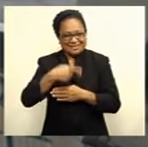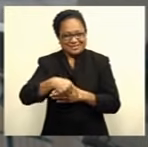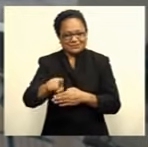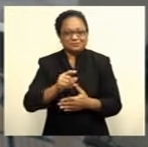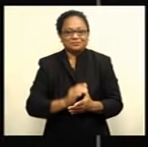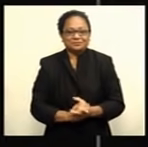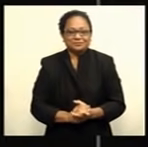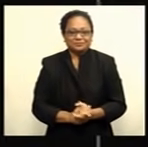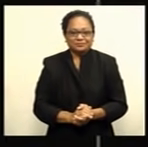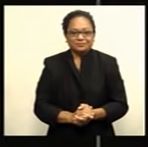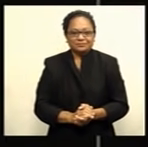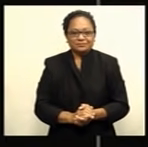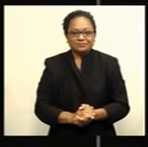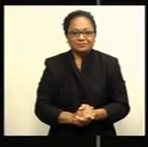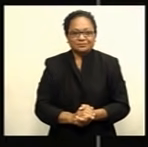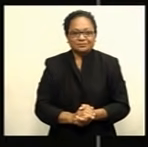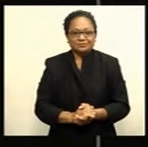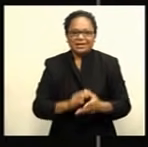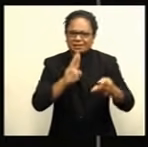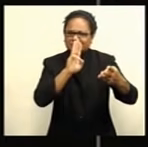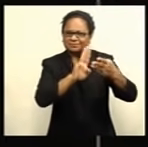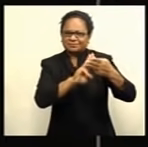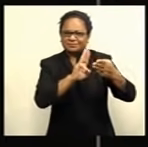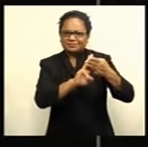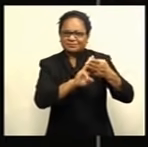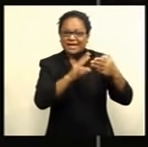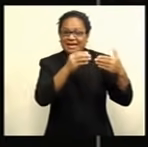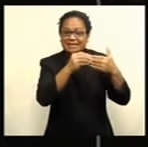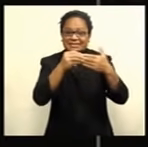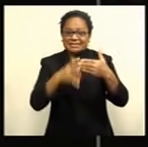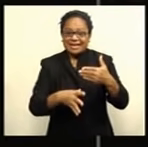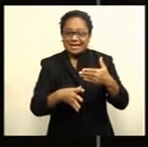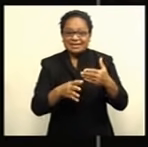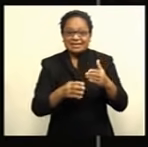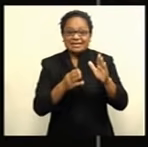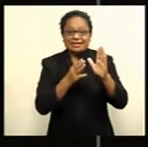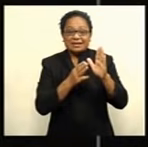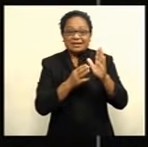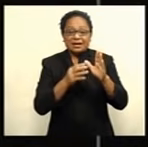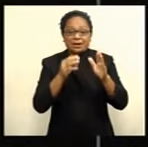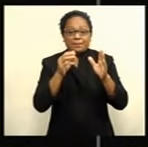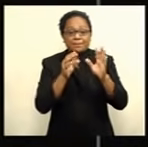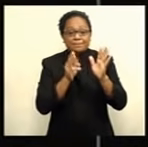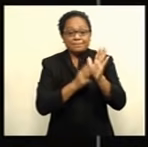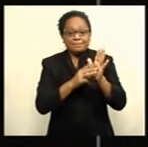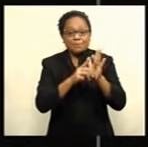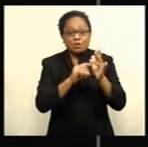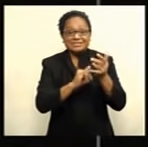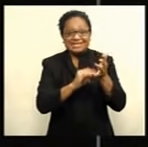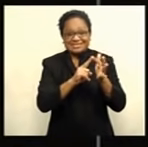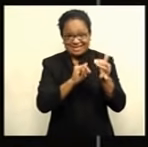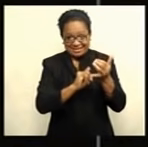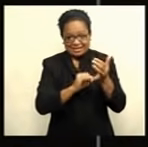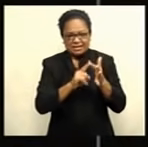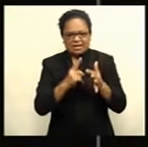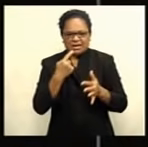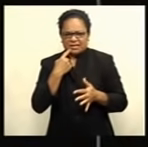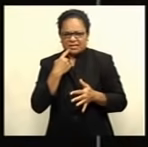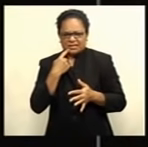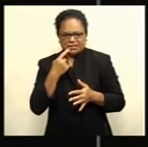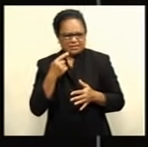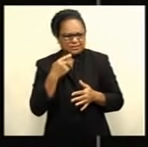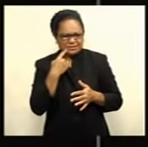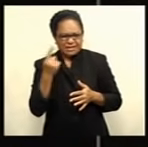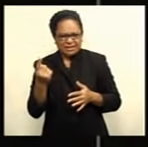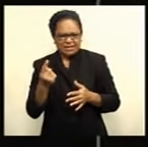FBC News. Social Democratic Liberal Party MP Mosese Bulitavu has defended himself against claims that